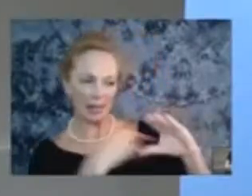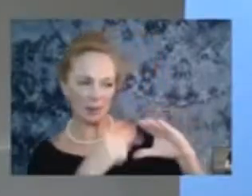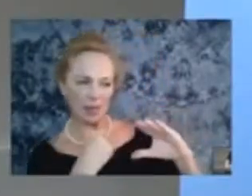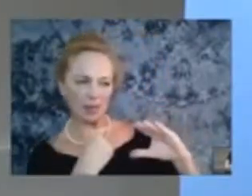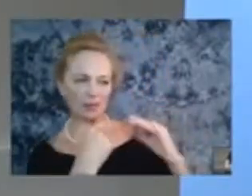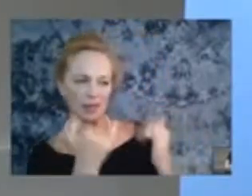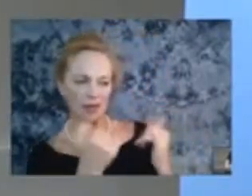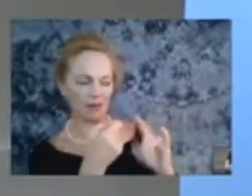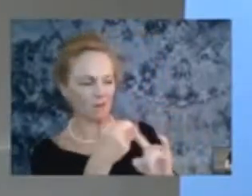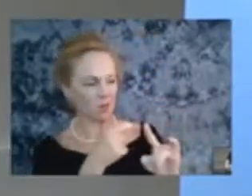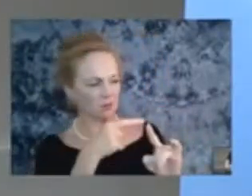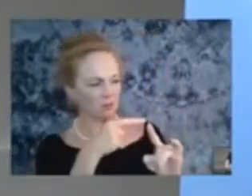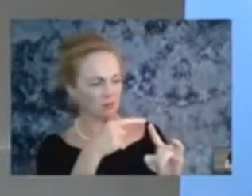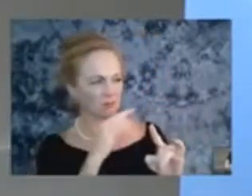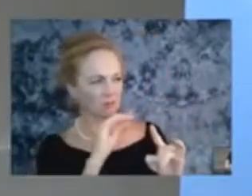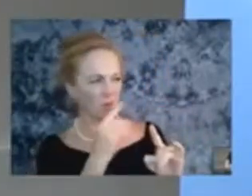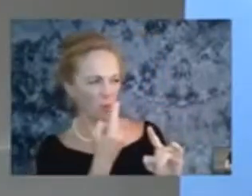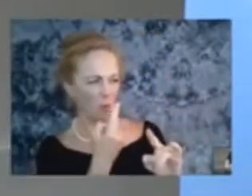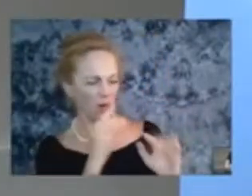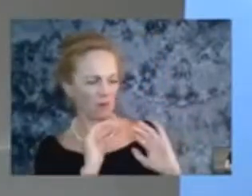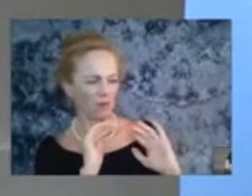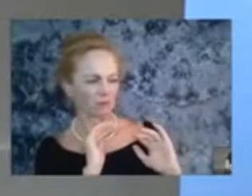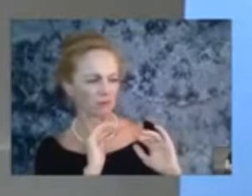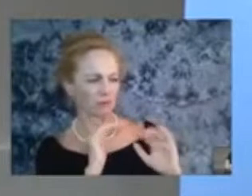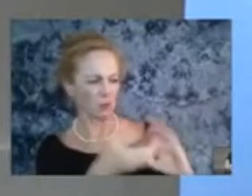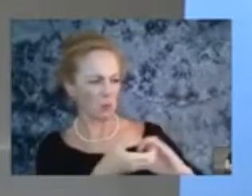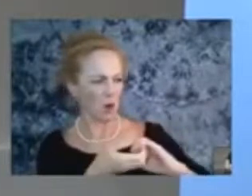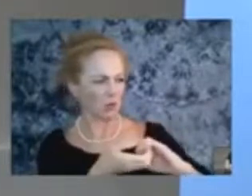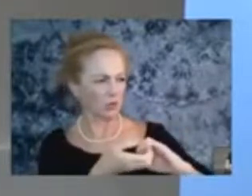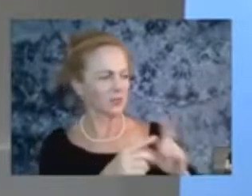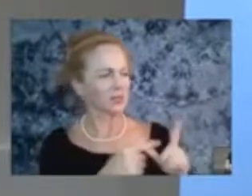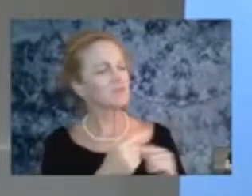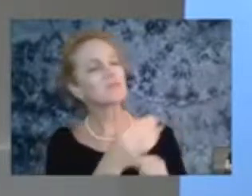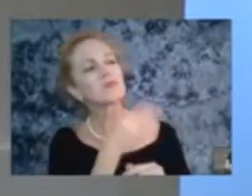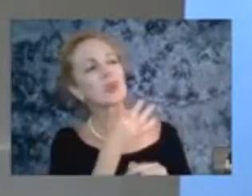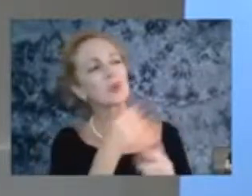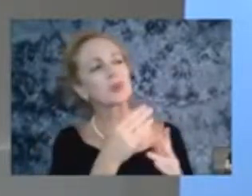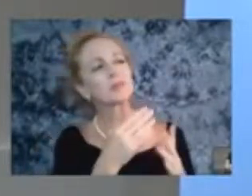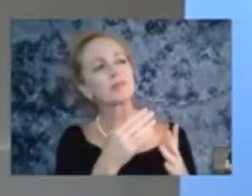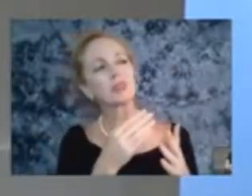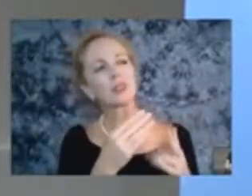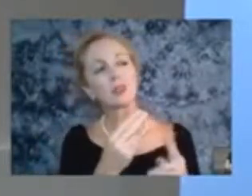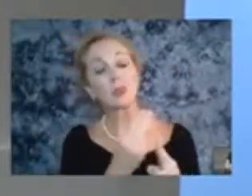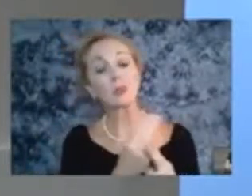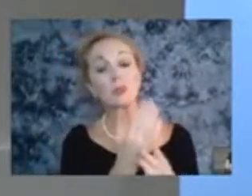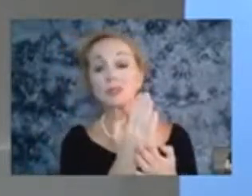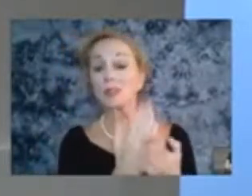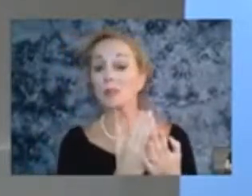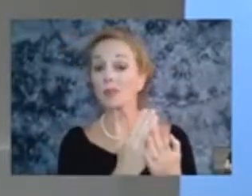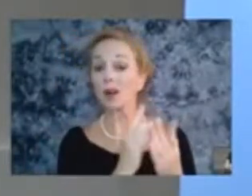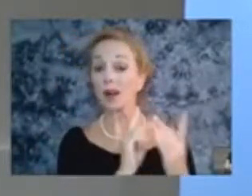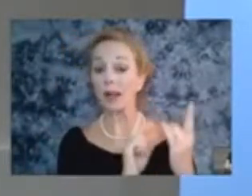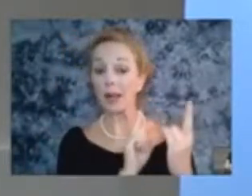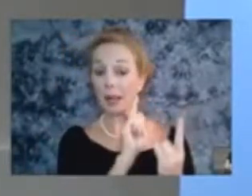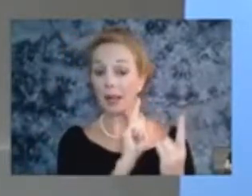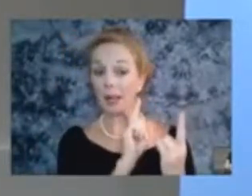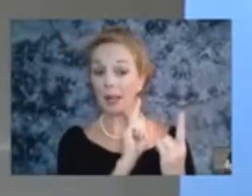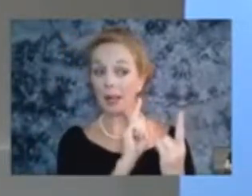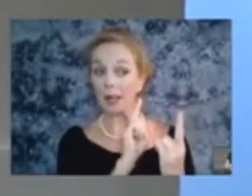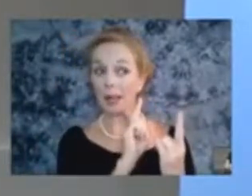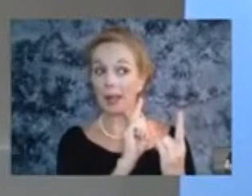we considering the possibility of using some of our in-person class time